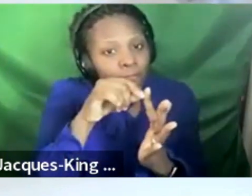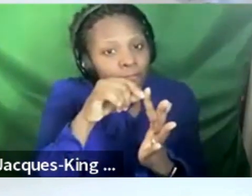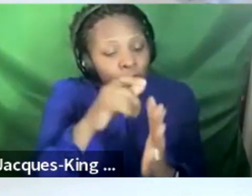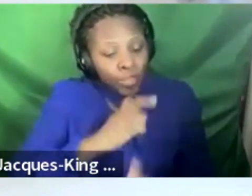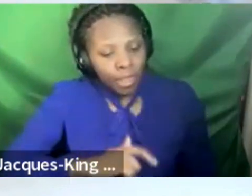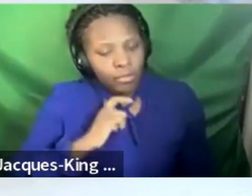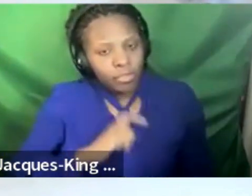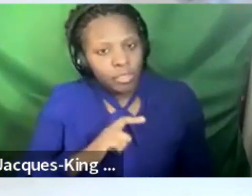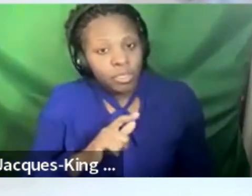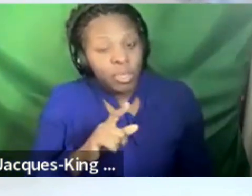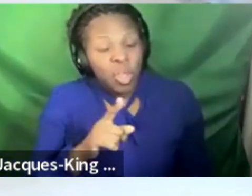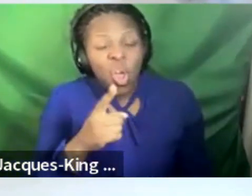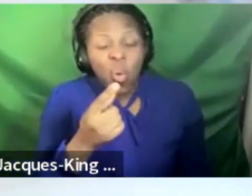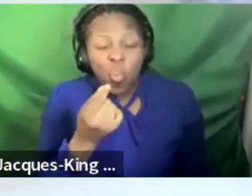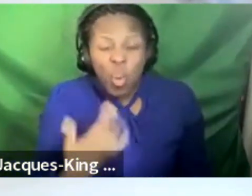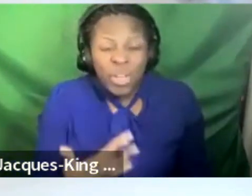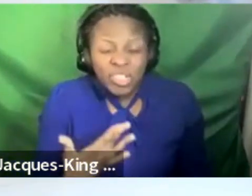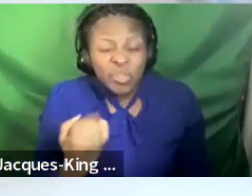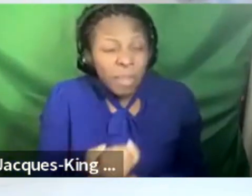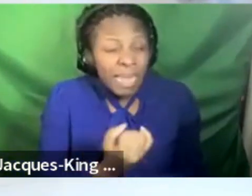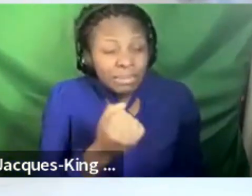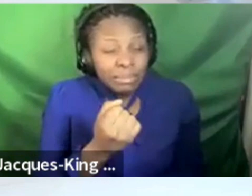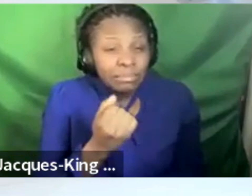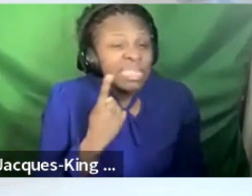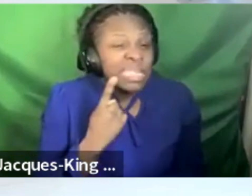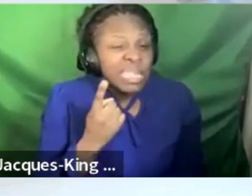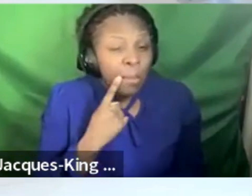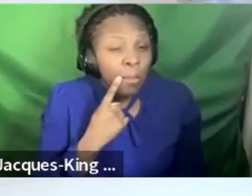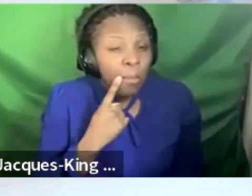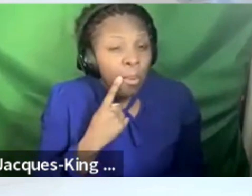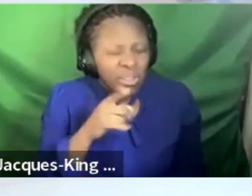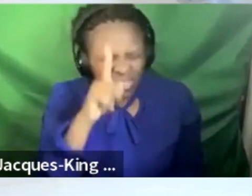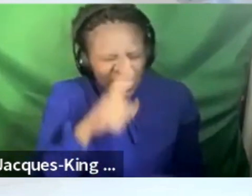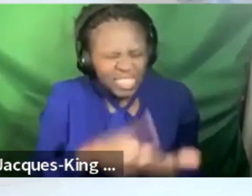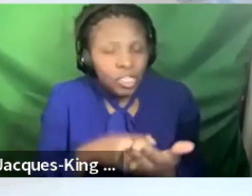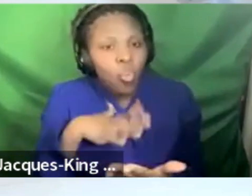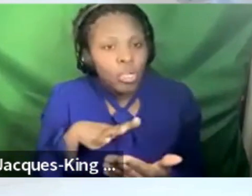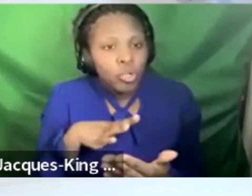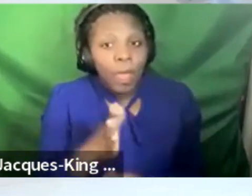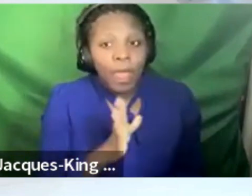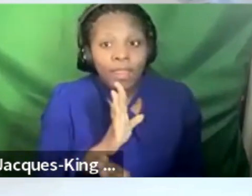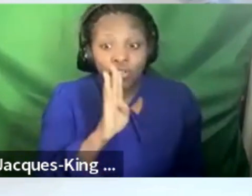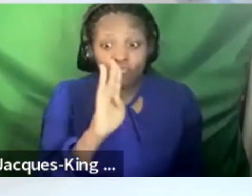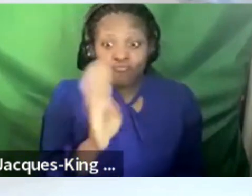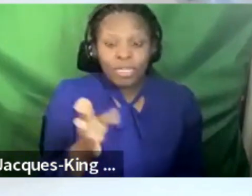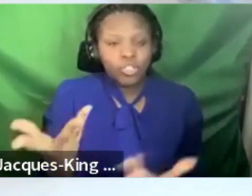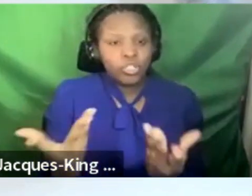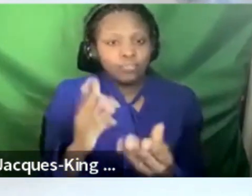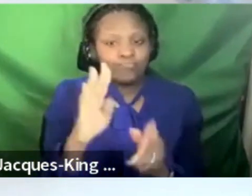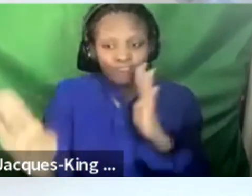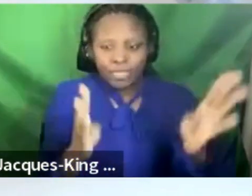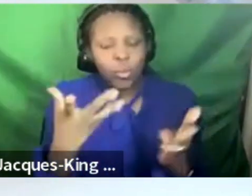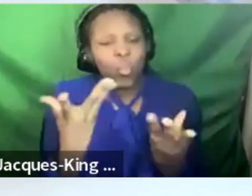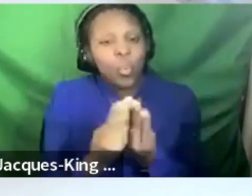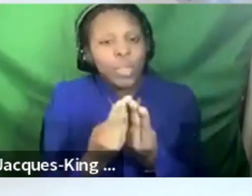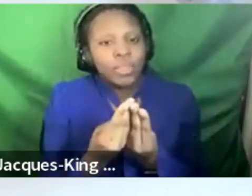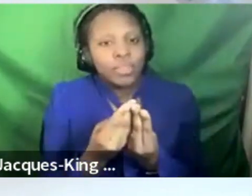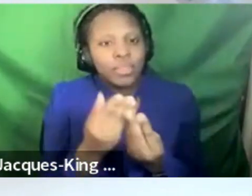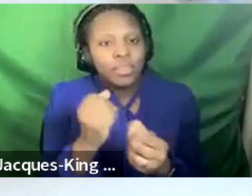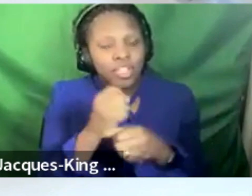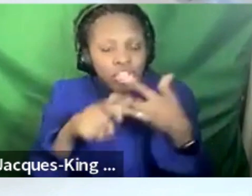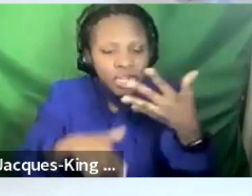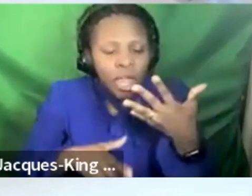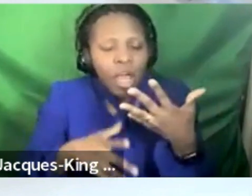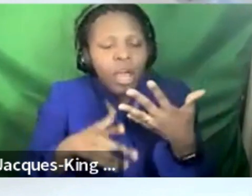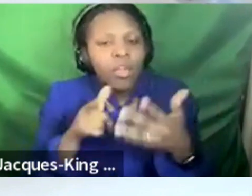great maps for the character. So once you've made a simple decision, I want to play this direction with the gender,